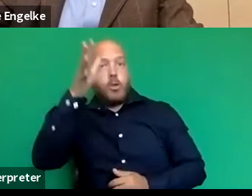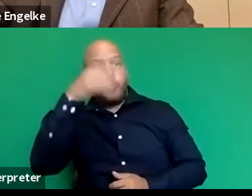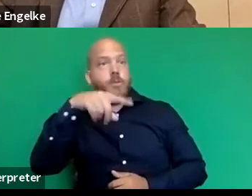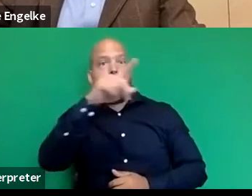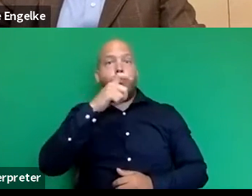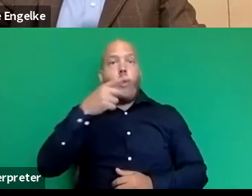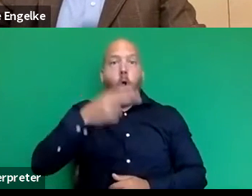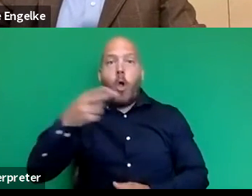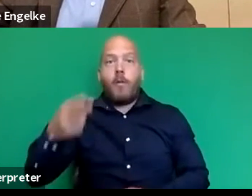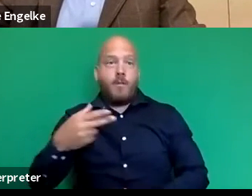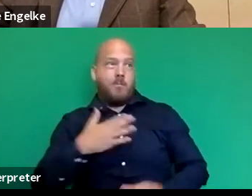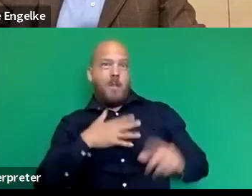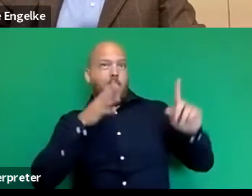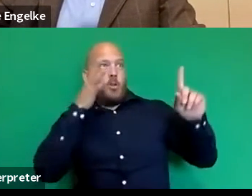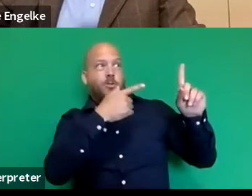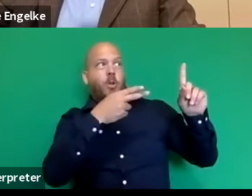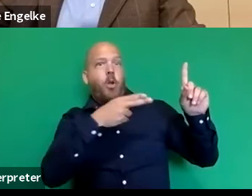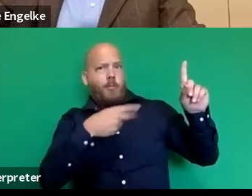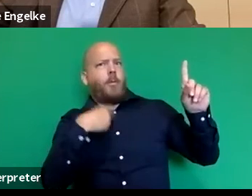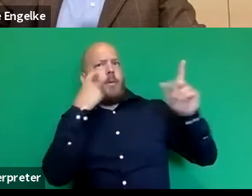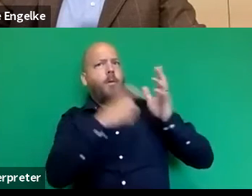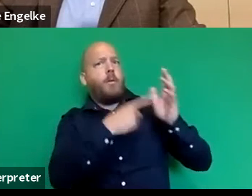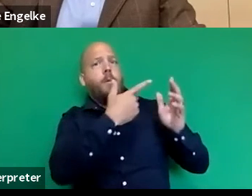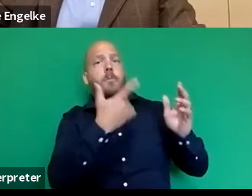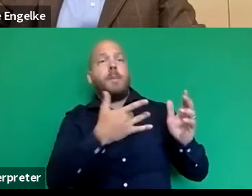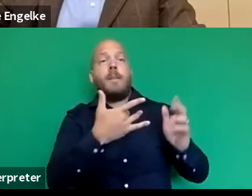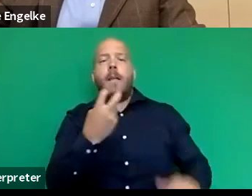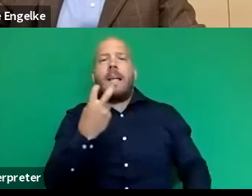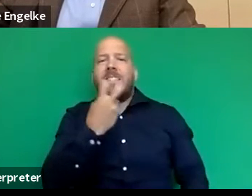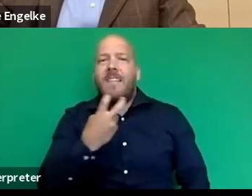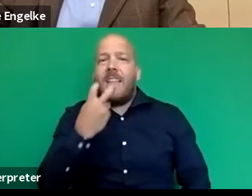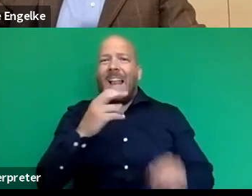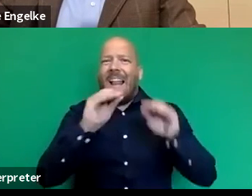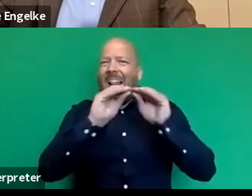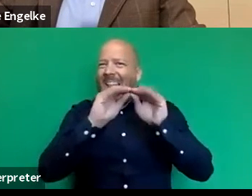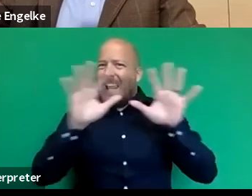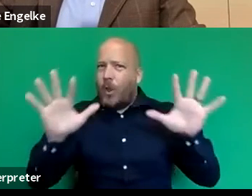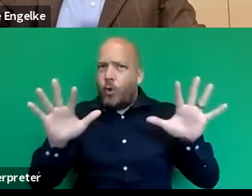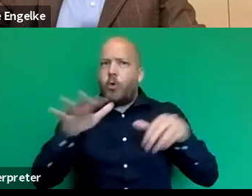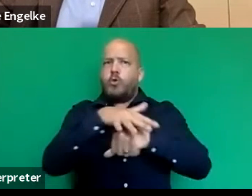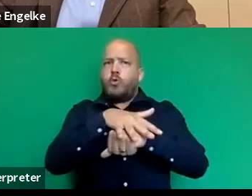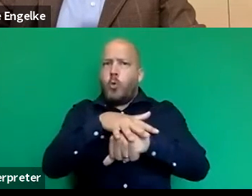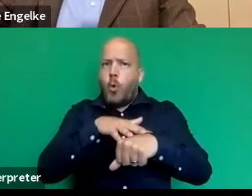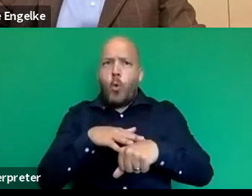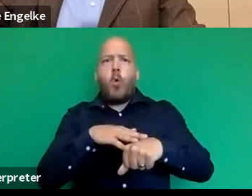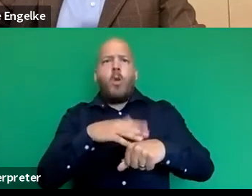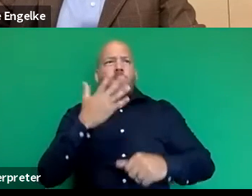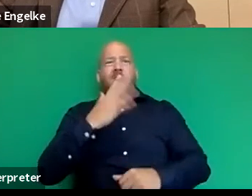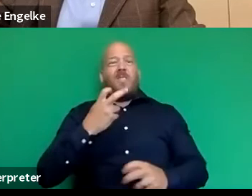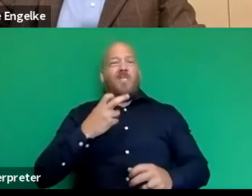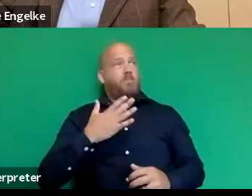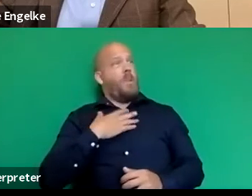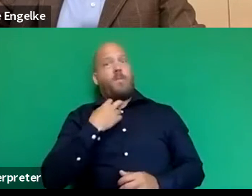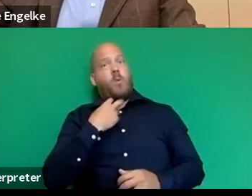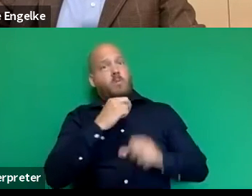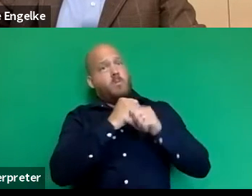voice processes wonderfully on automatic speech recognition. My captions are fast and they're great. Now